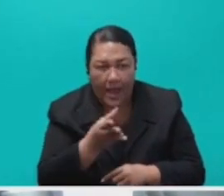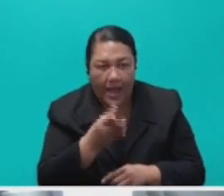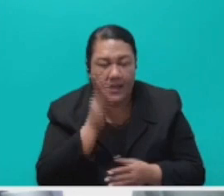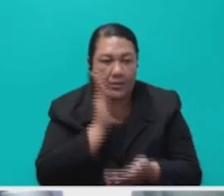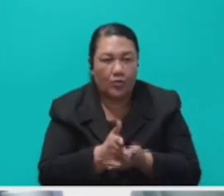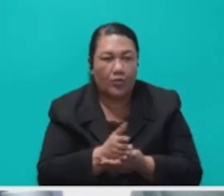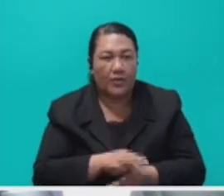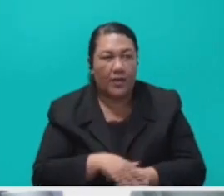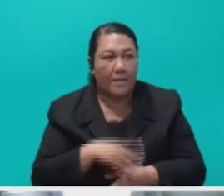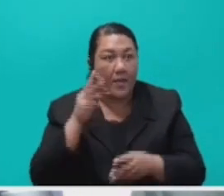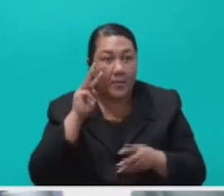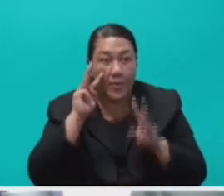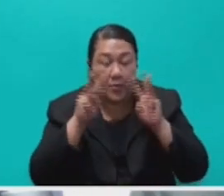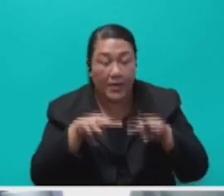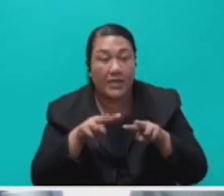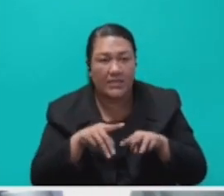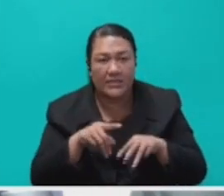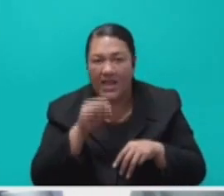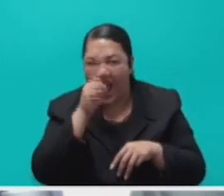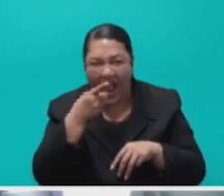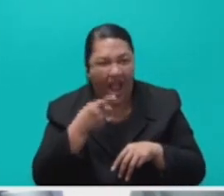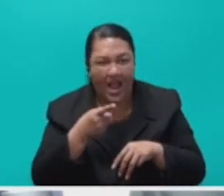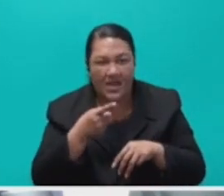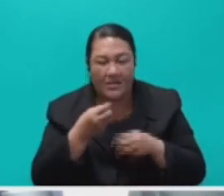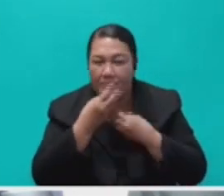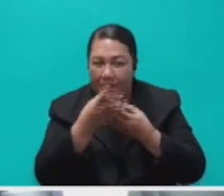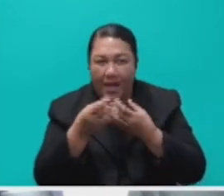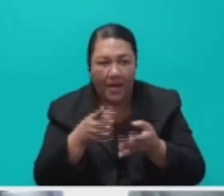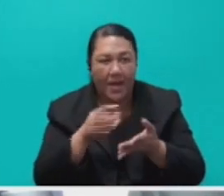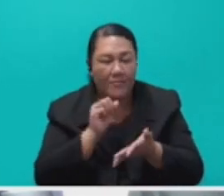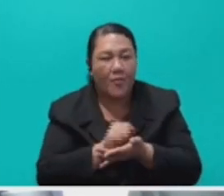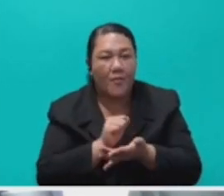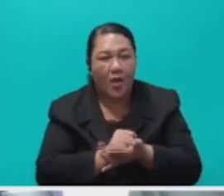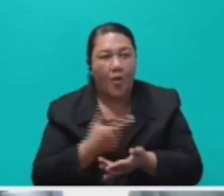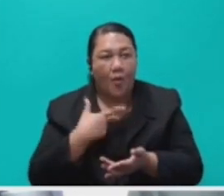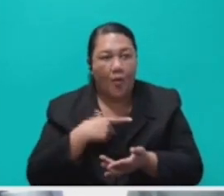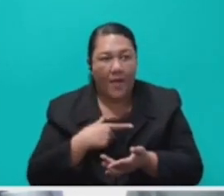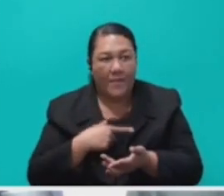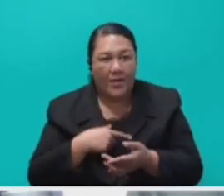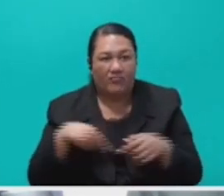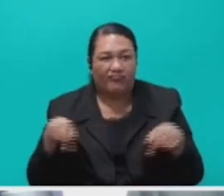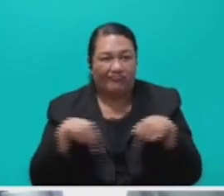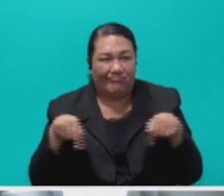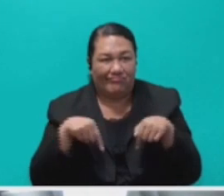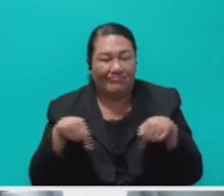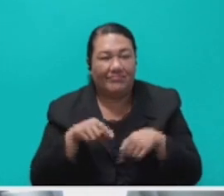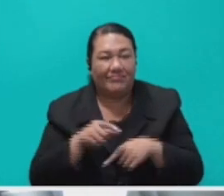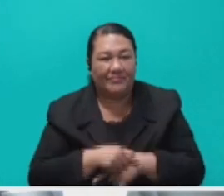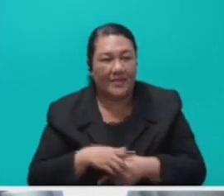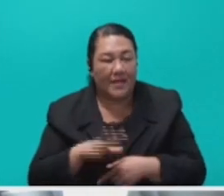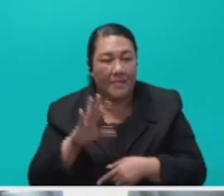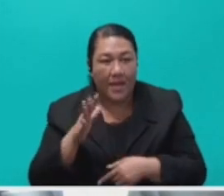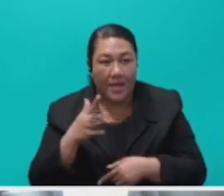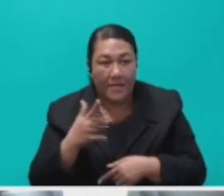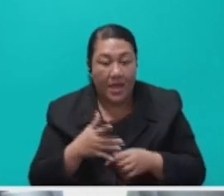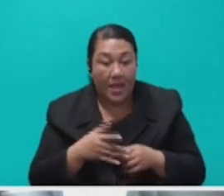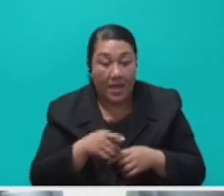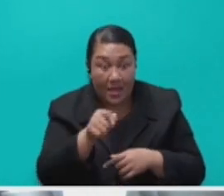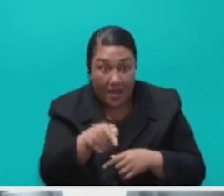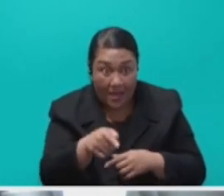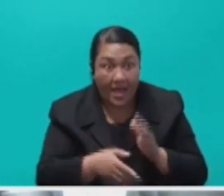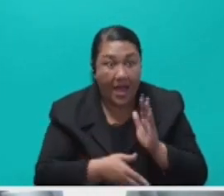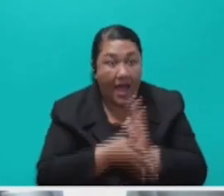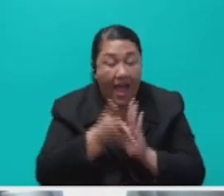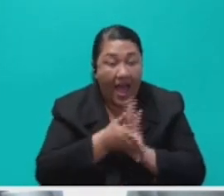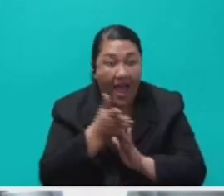Witnesses may be afraid to speak openly due to fear of reprisals. Victims will also have a high expectation that Truth